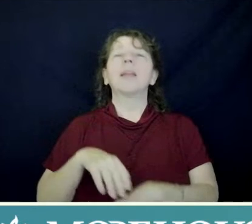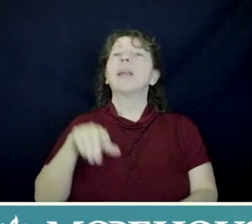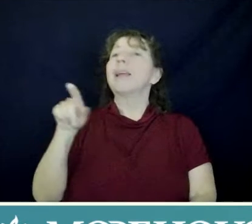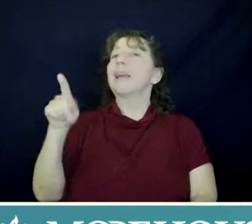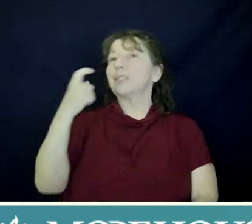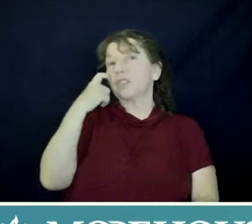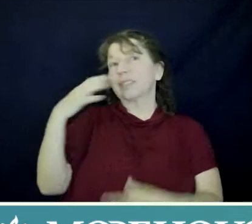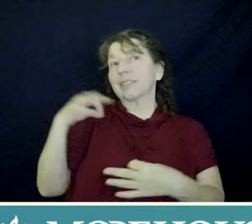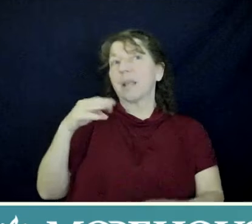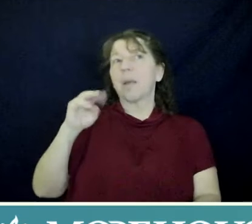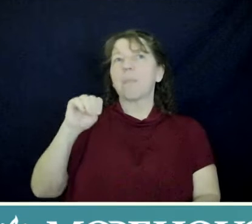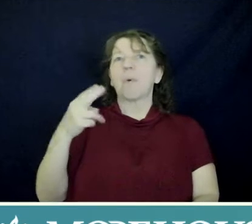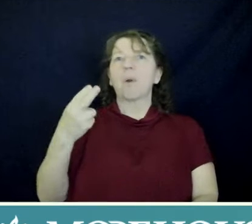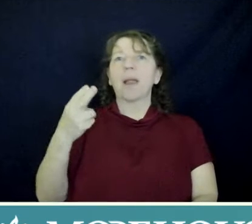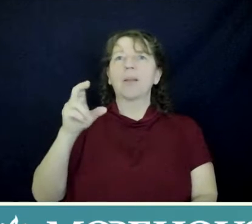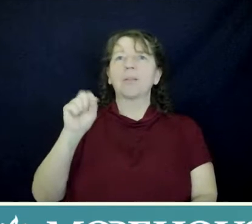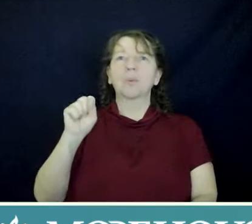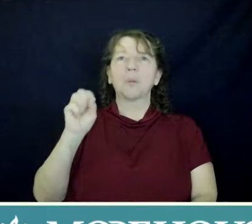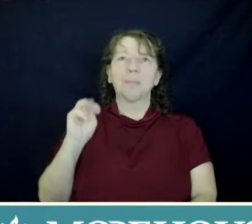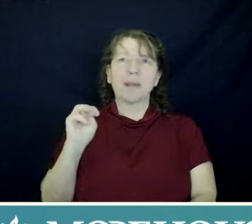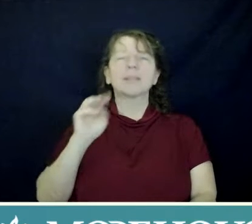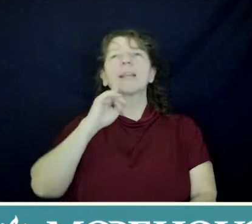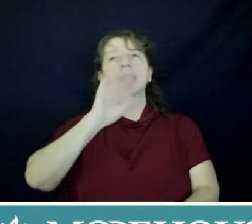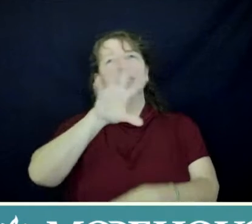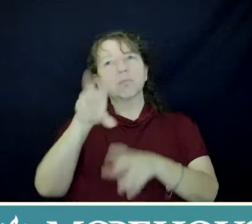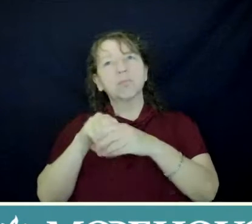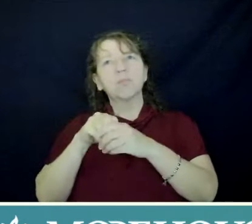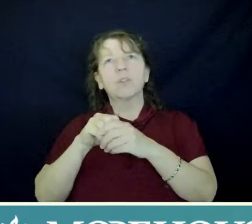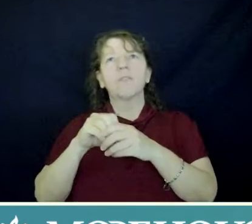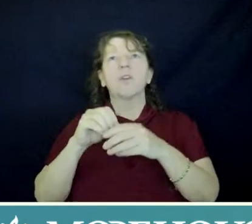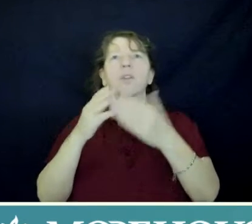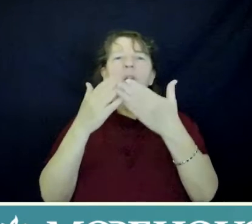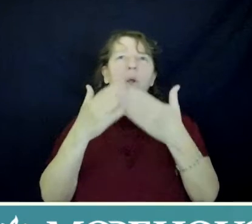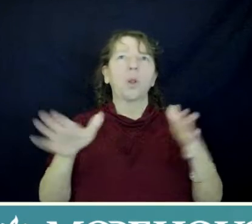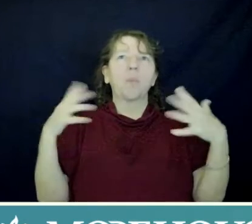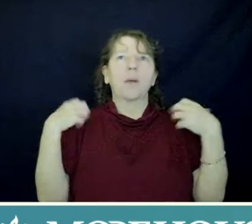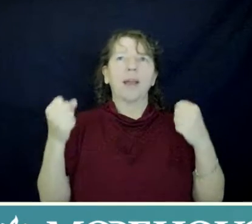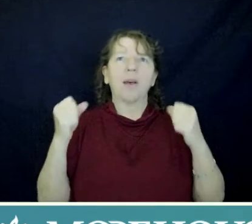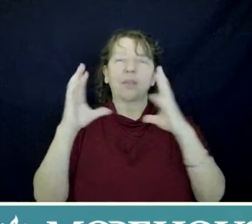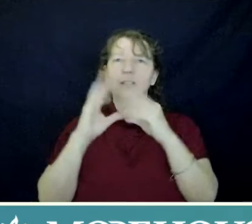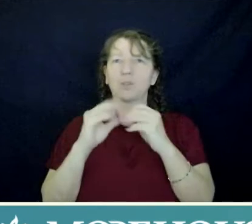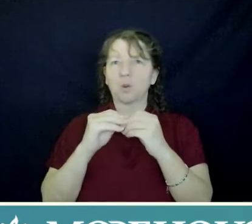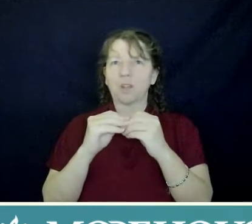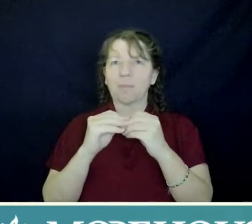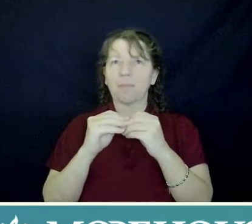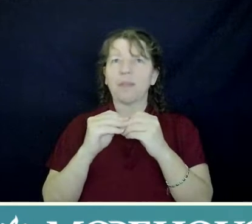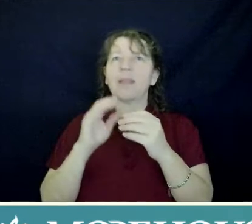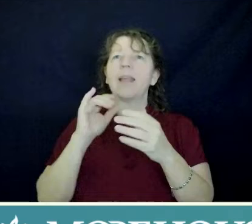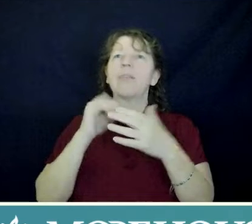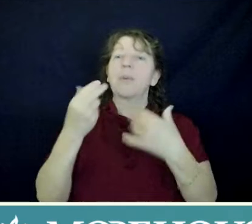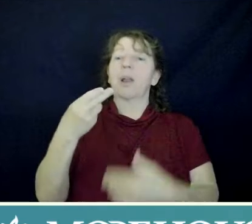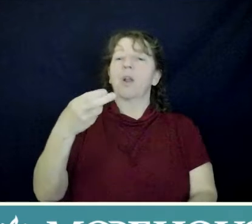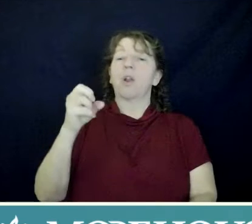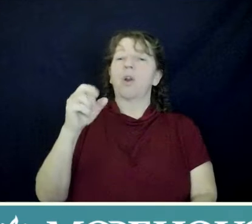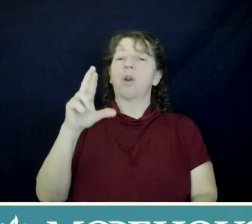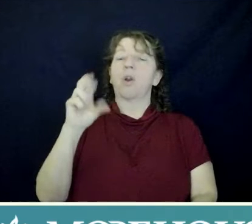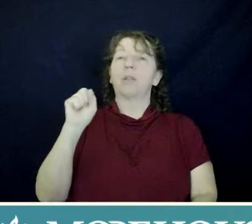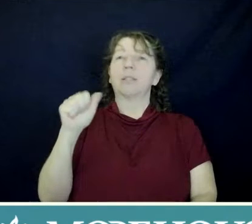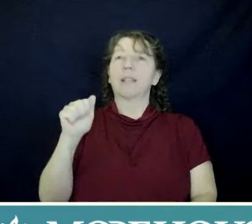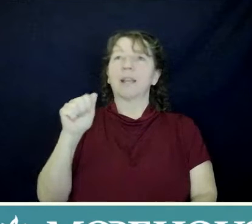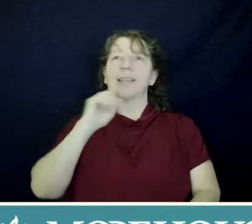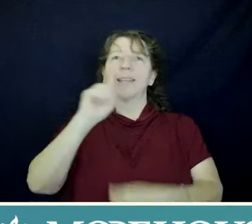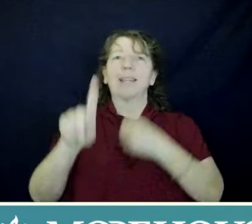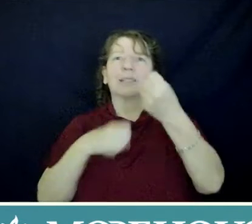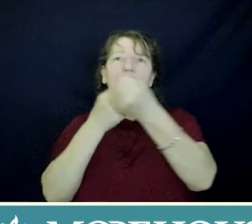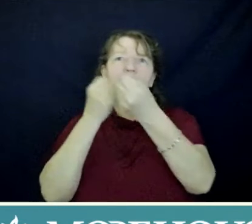Medicine is part of the HBCU Global Health Consortium, which is currently funded by HRSA, and is comprised of 4